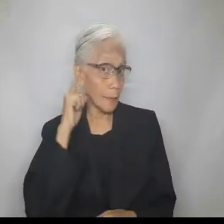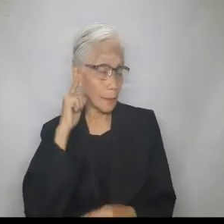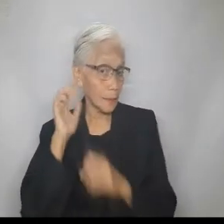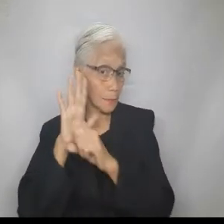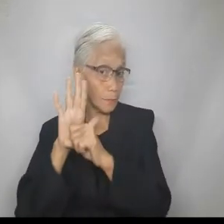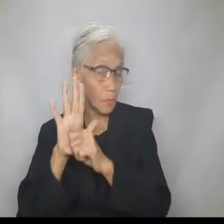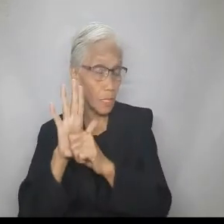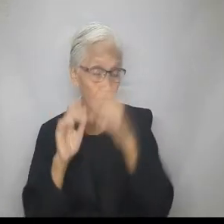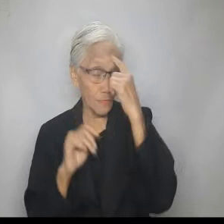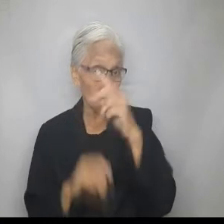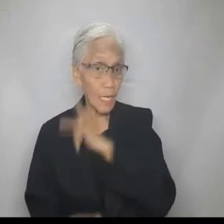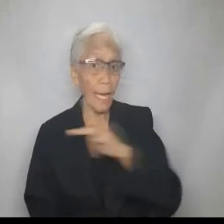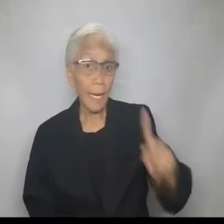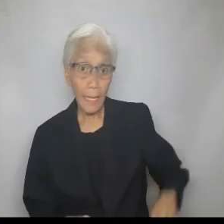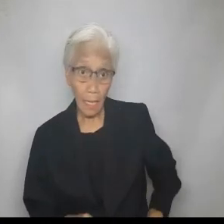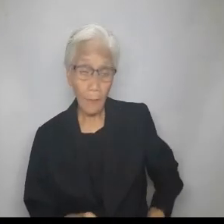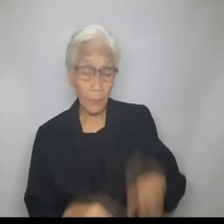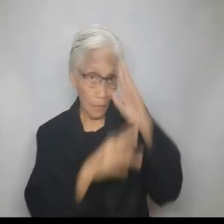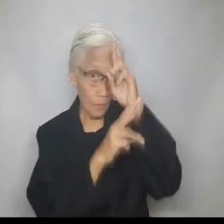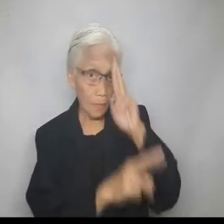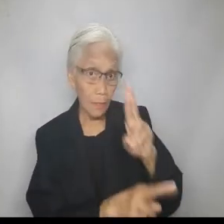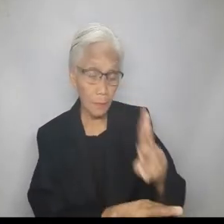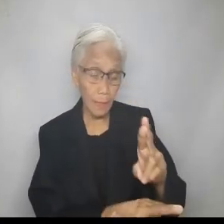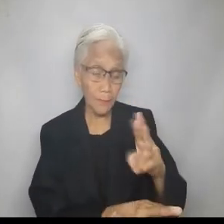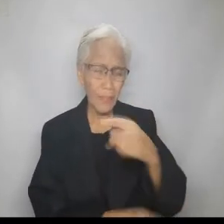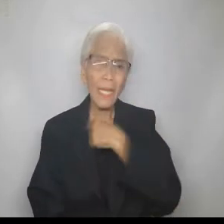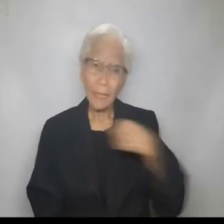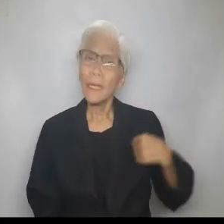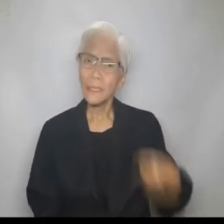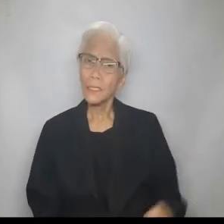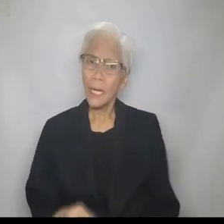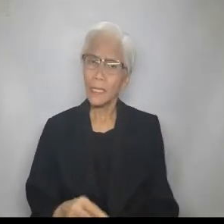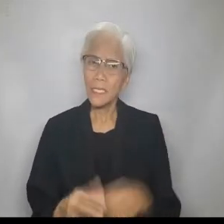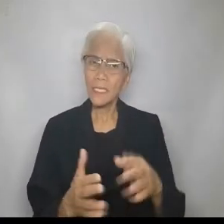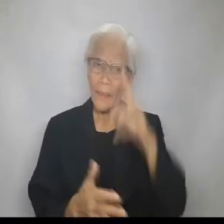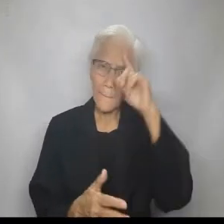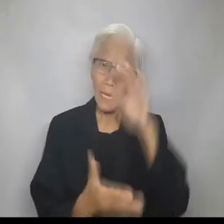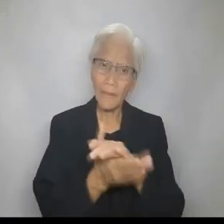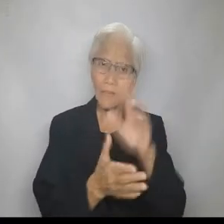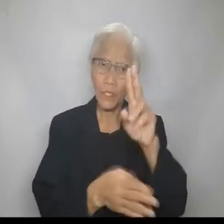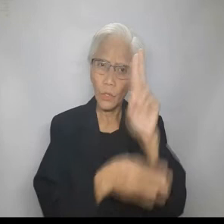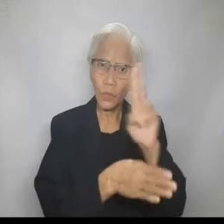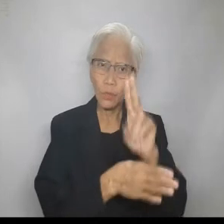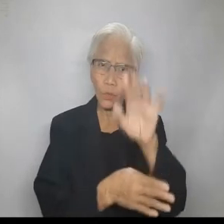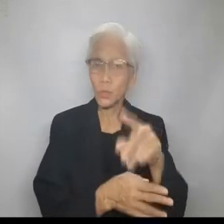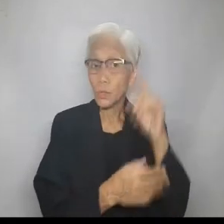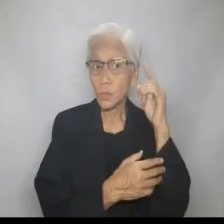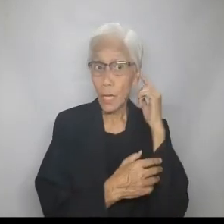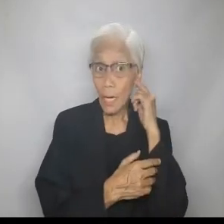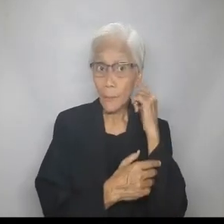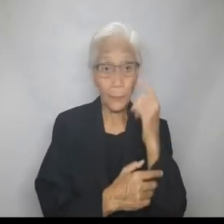symbol is the symbol for king, referring to regal respect. The Chinese believe that you need to use your